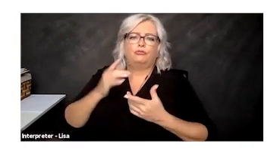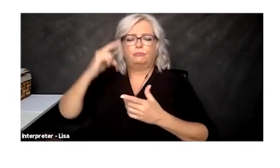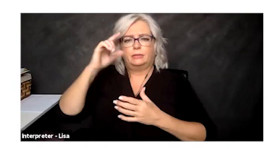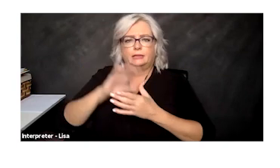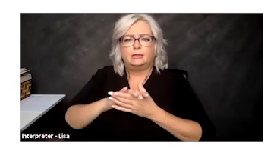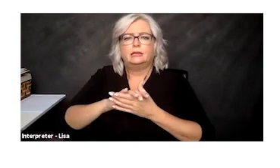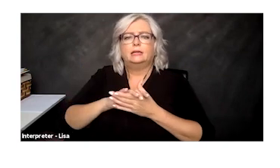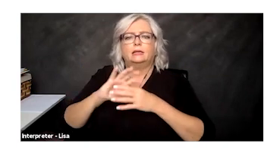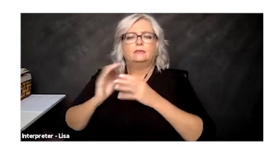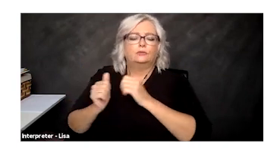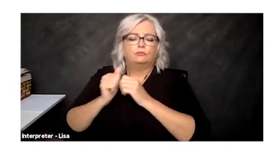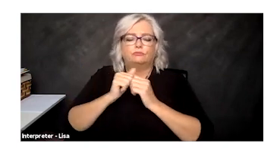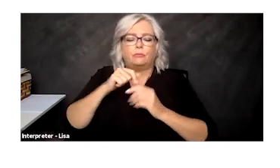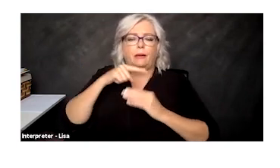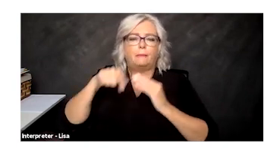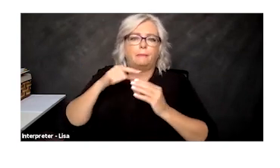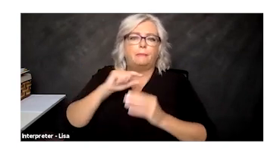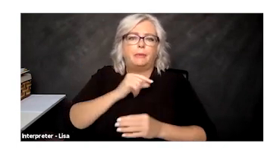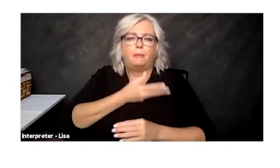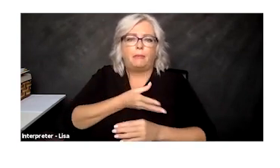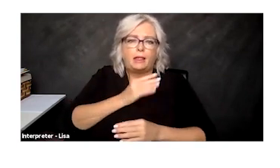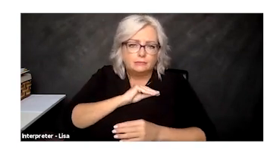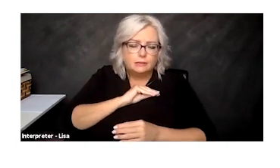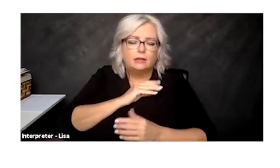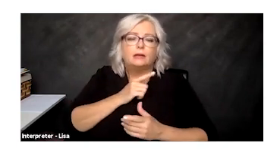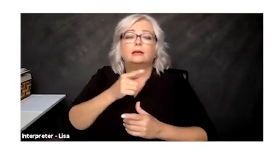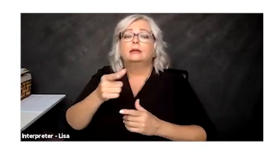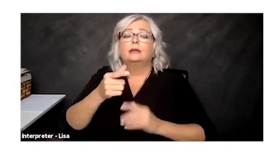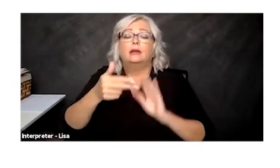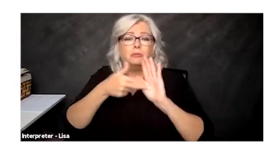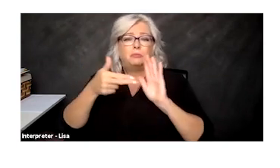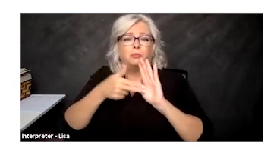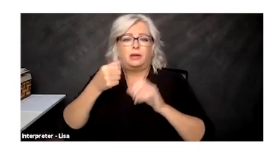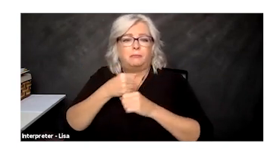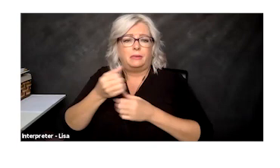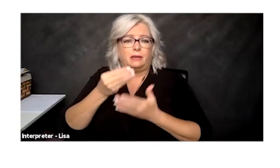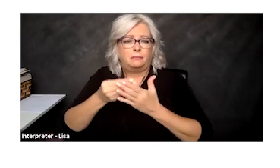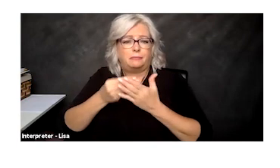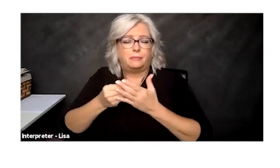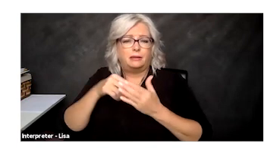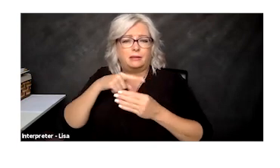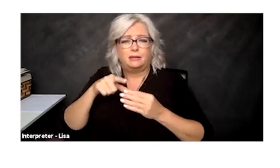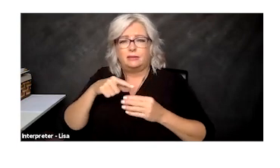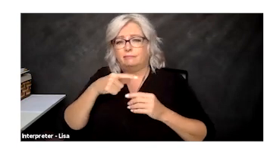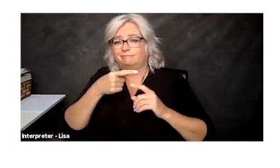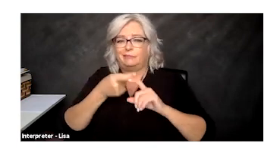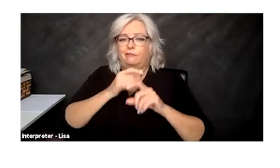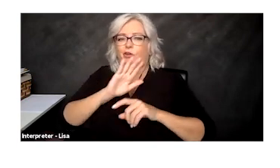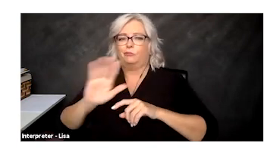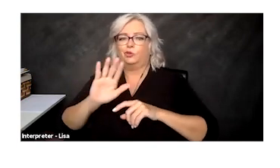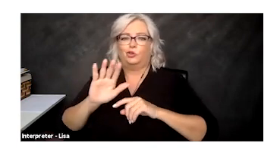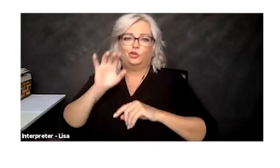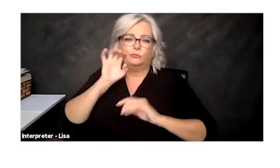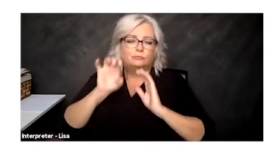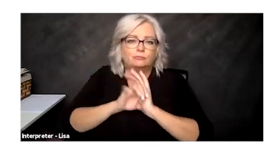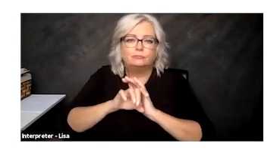Palestine. And these brands that are making money off of her image are not having conversations around values that she